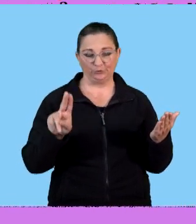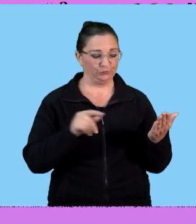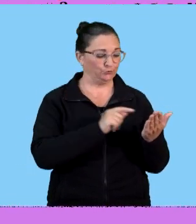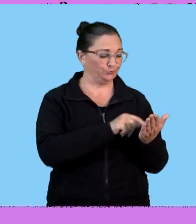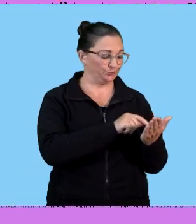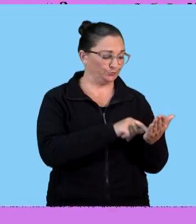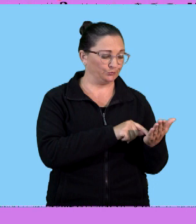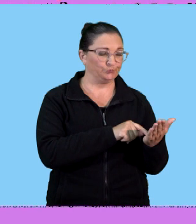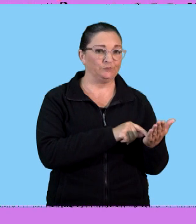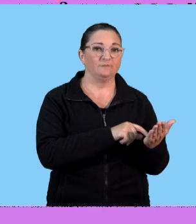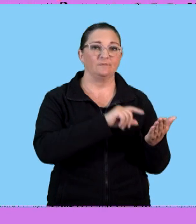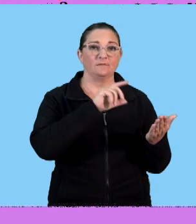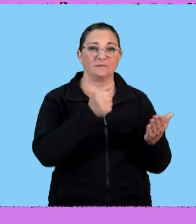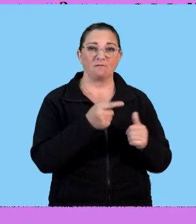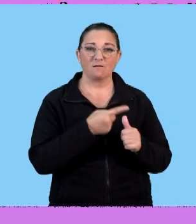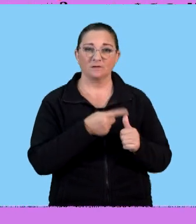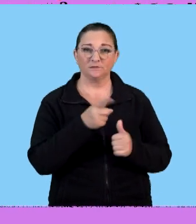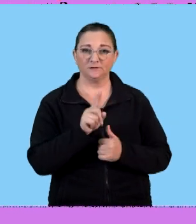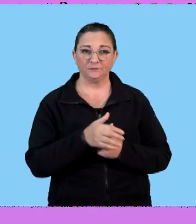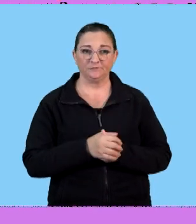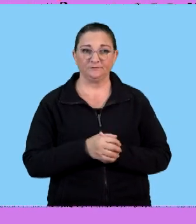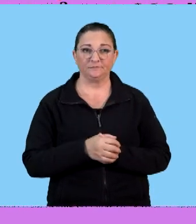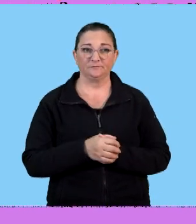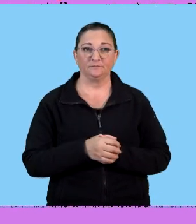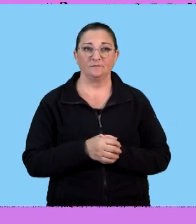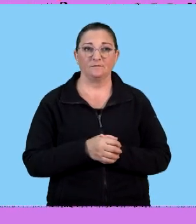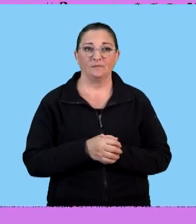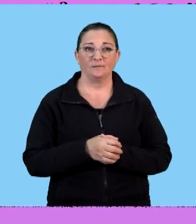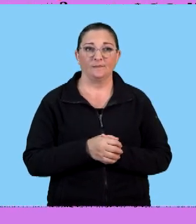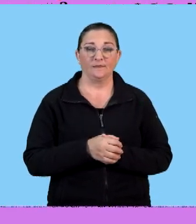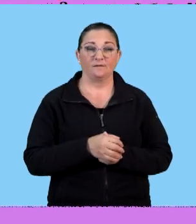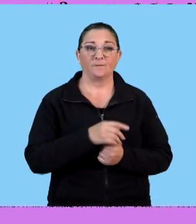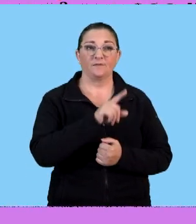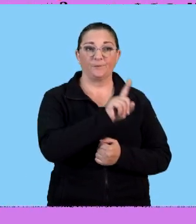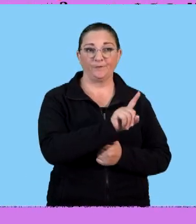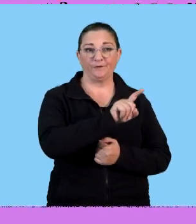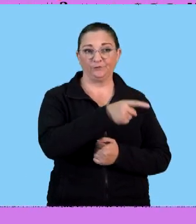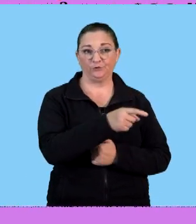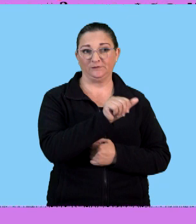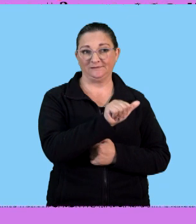18,09792. So that will give me an answer of